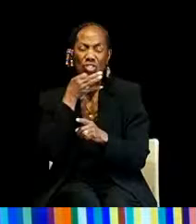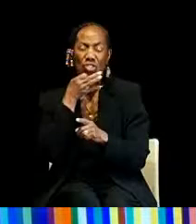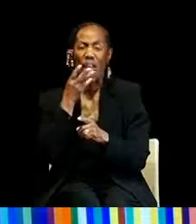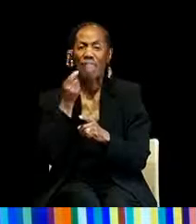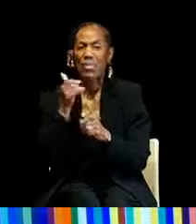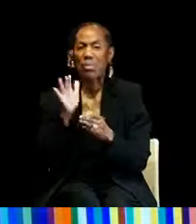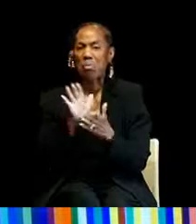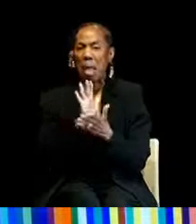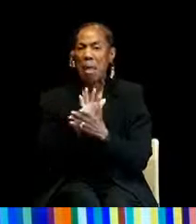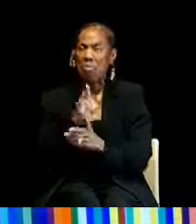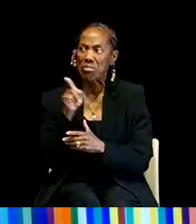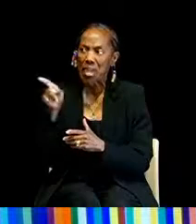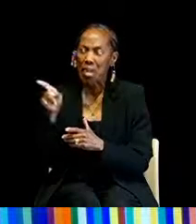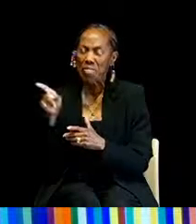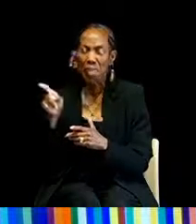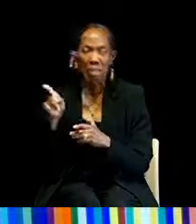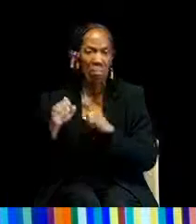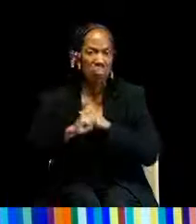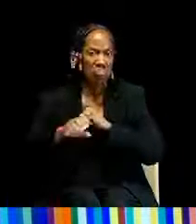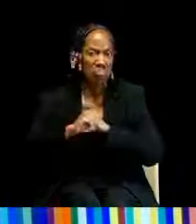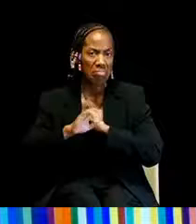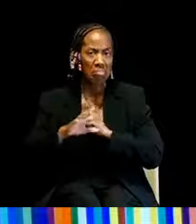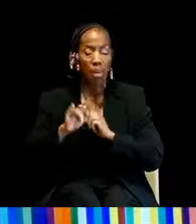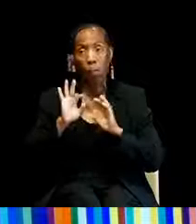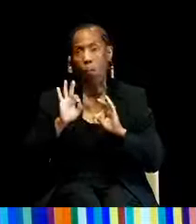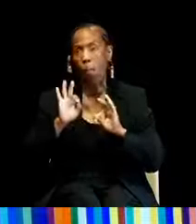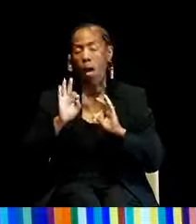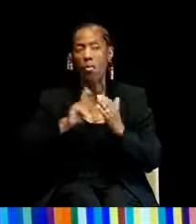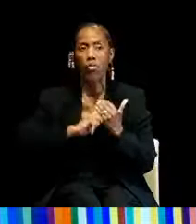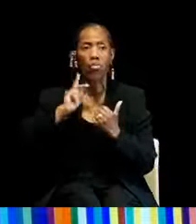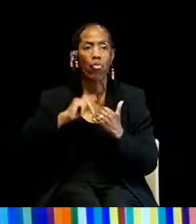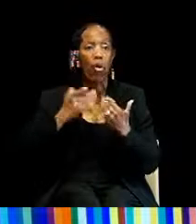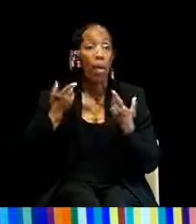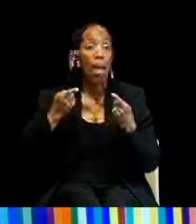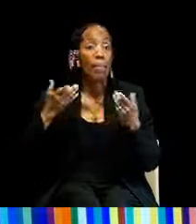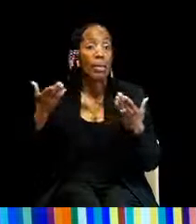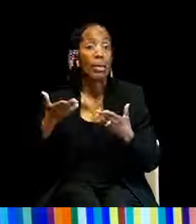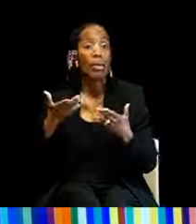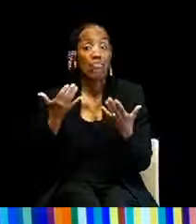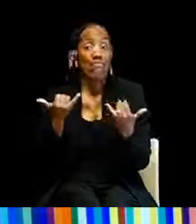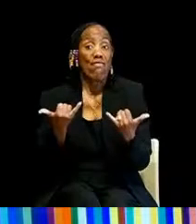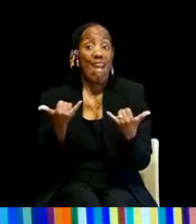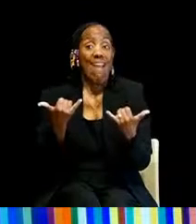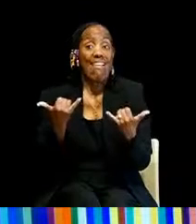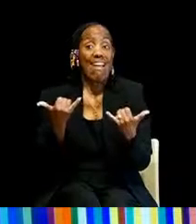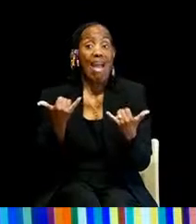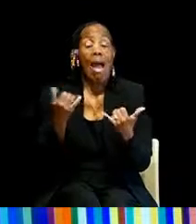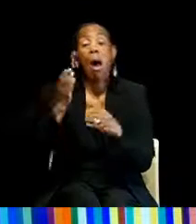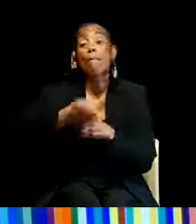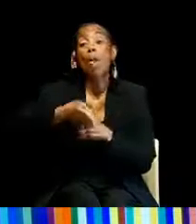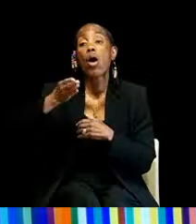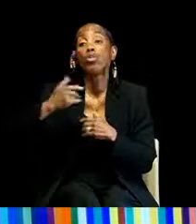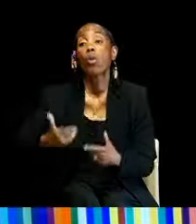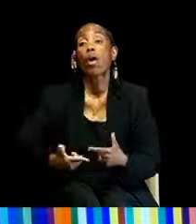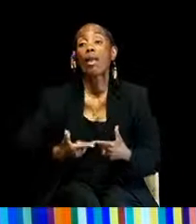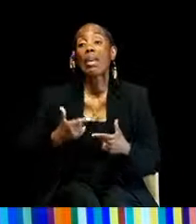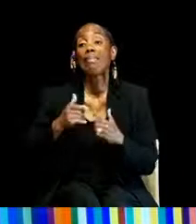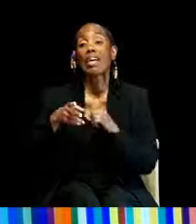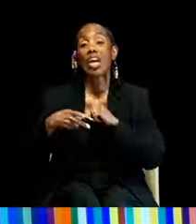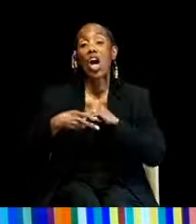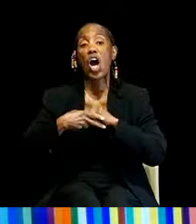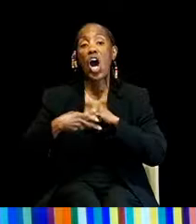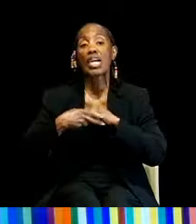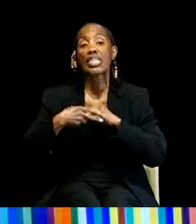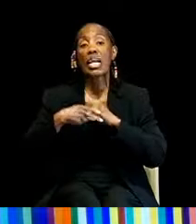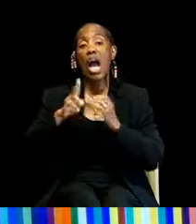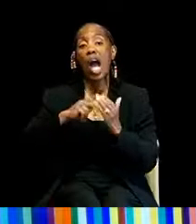flyers outside, but we have a couple of really great programs going on here. We currently have a Baltimore Living Archives project